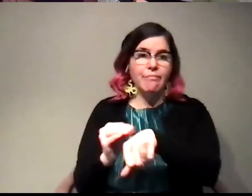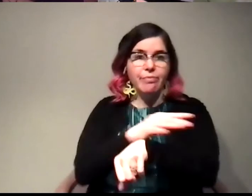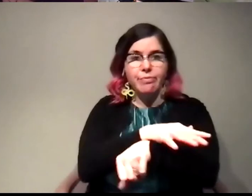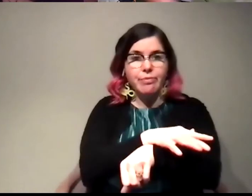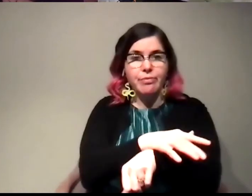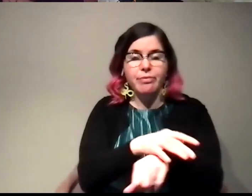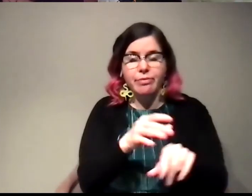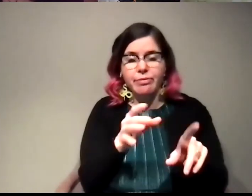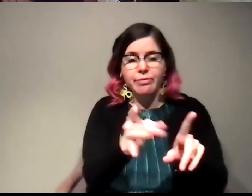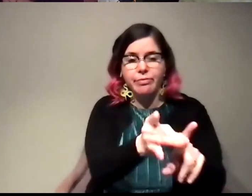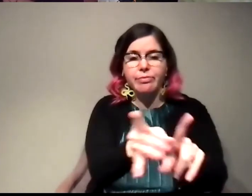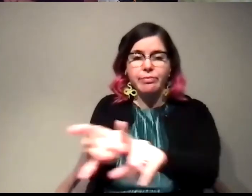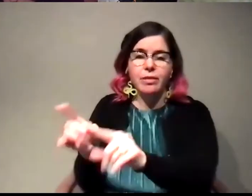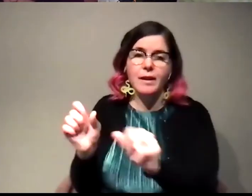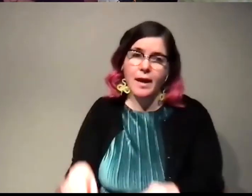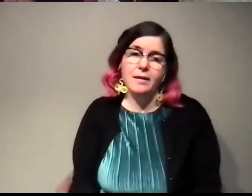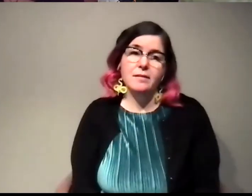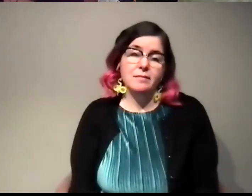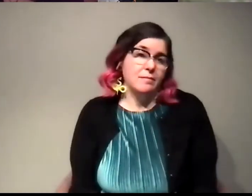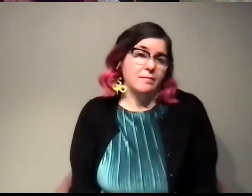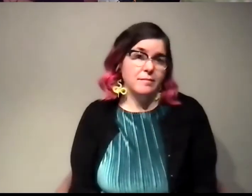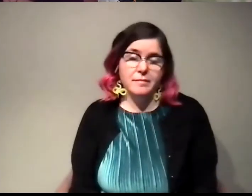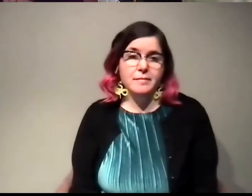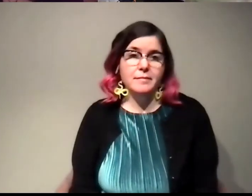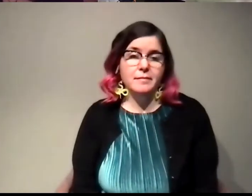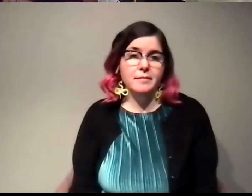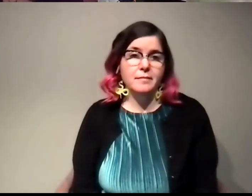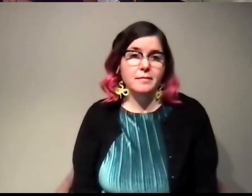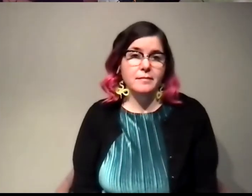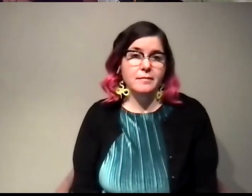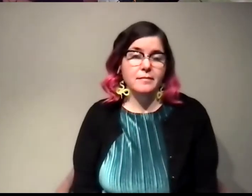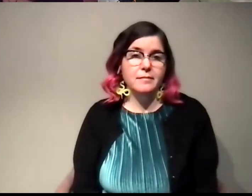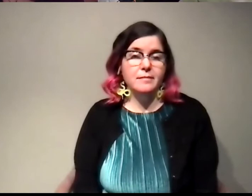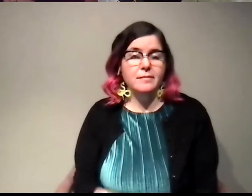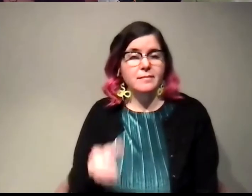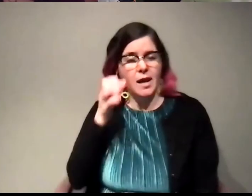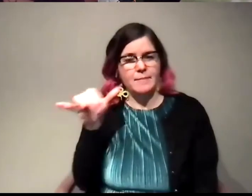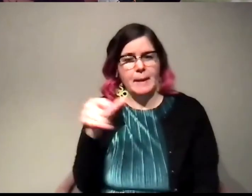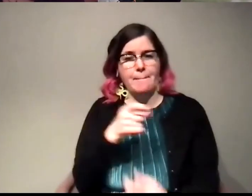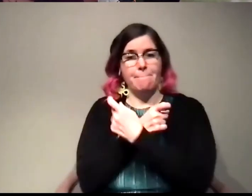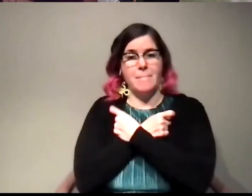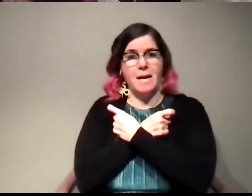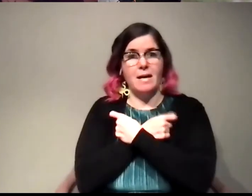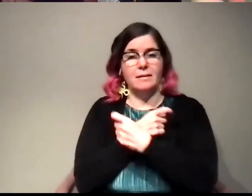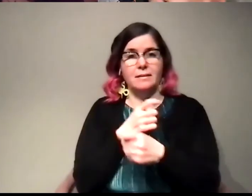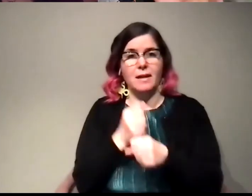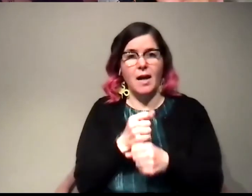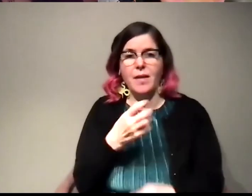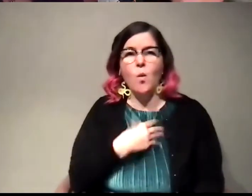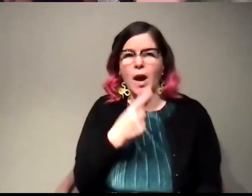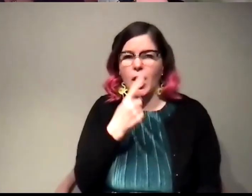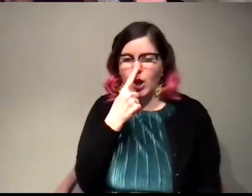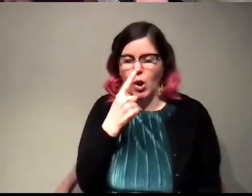could be spreading that fungus. That's true. Also of why we think that bats got white nose syndrome, which is